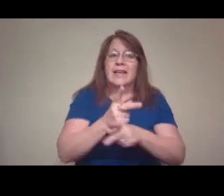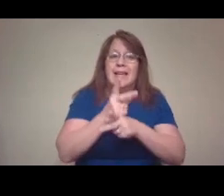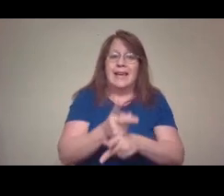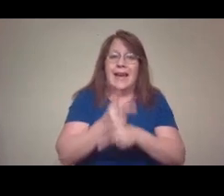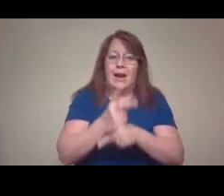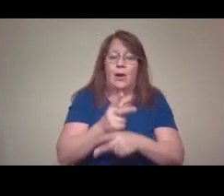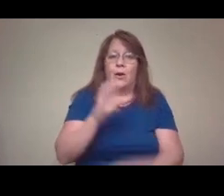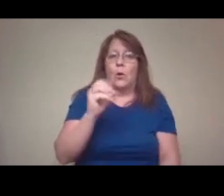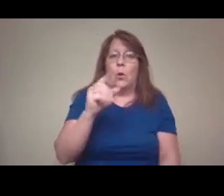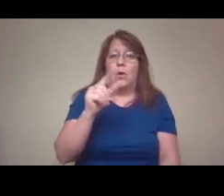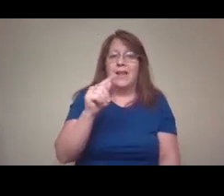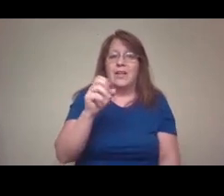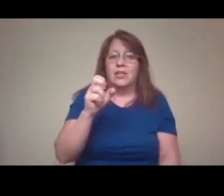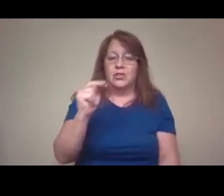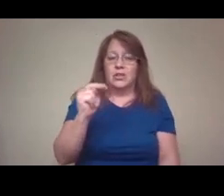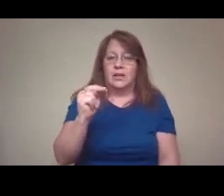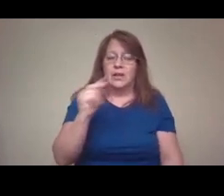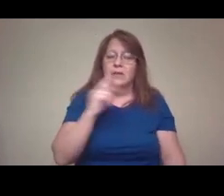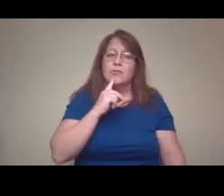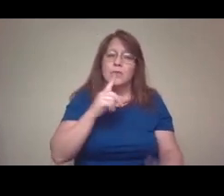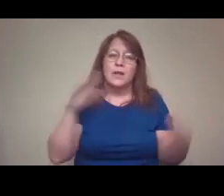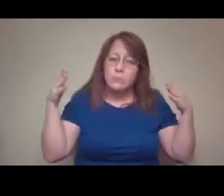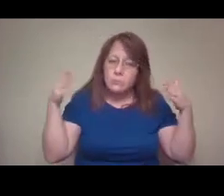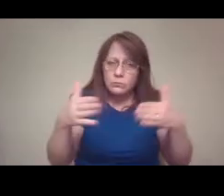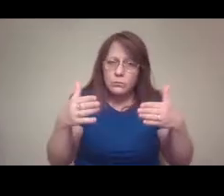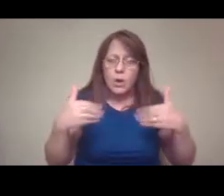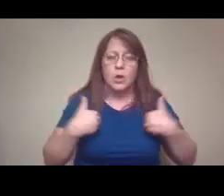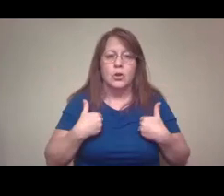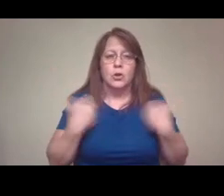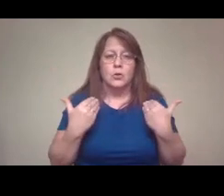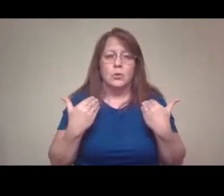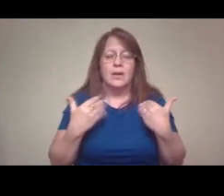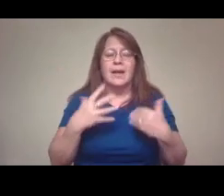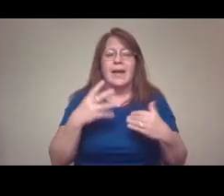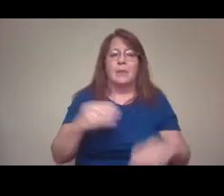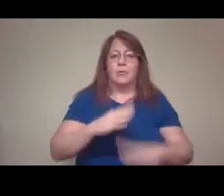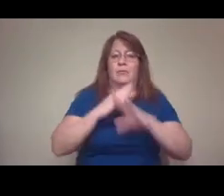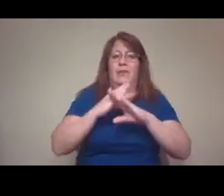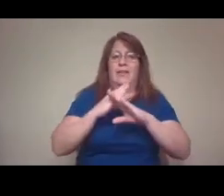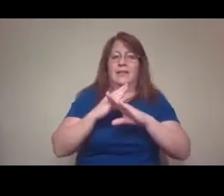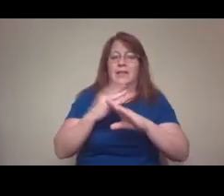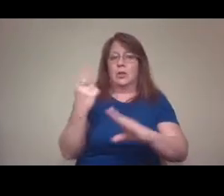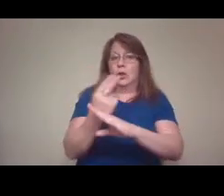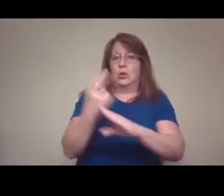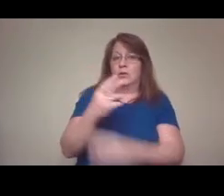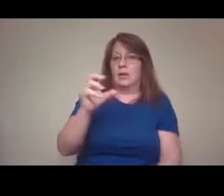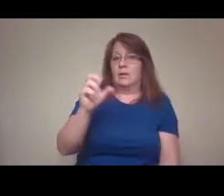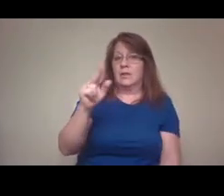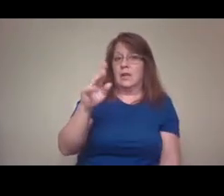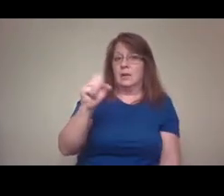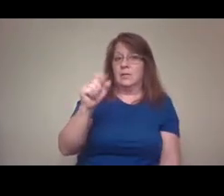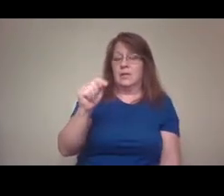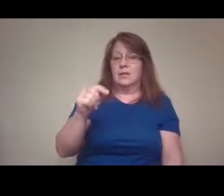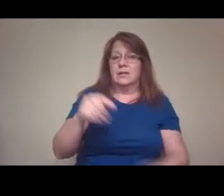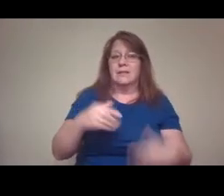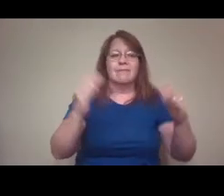of promoting youth mental health and preventing substance use among youth. So on the next slide, I'll